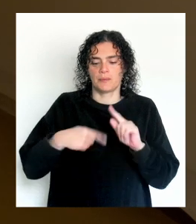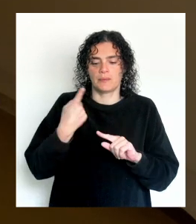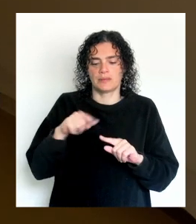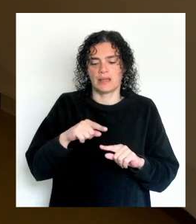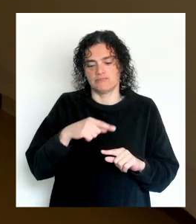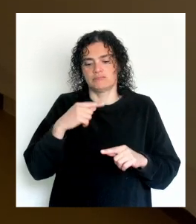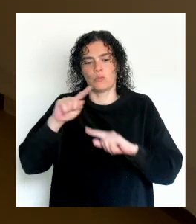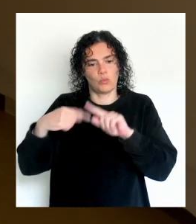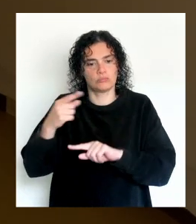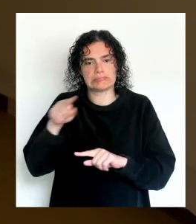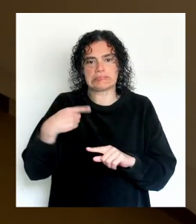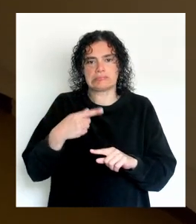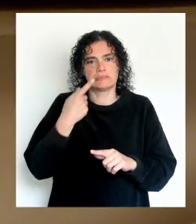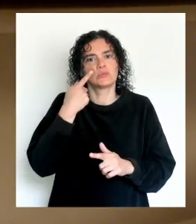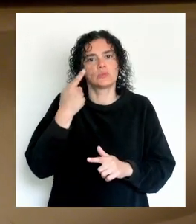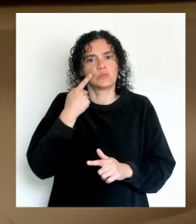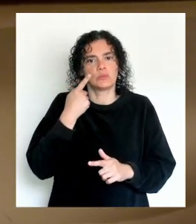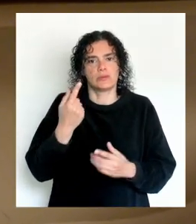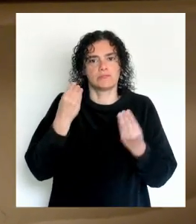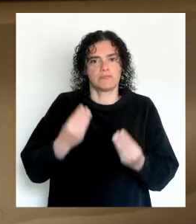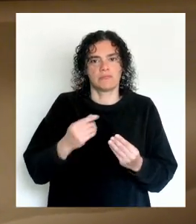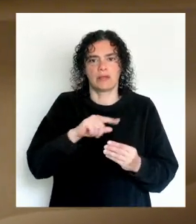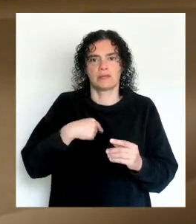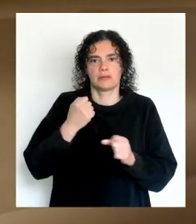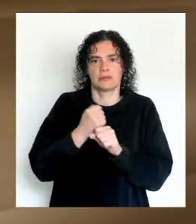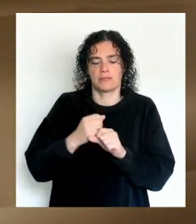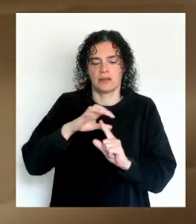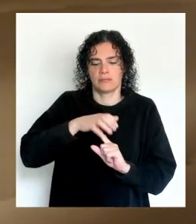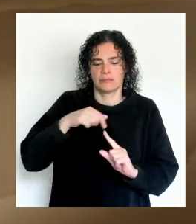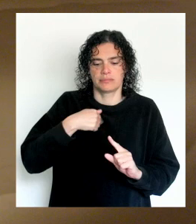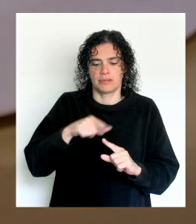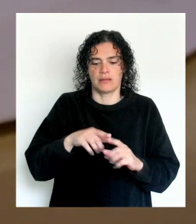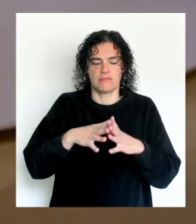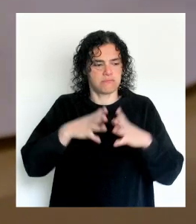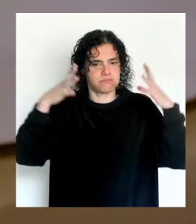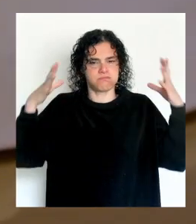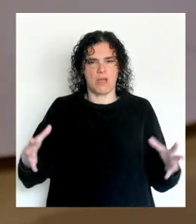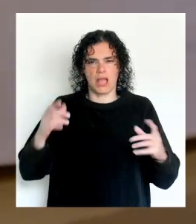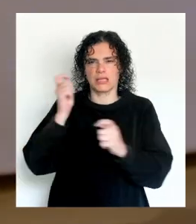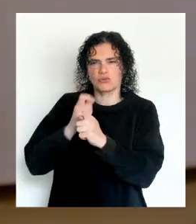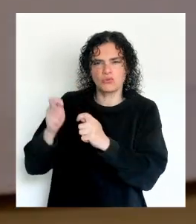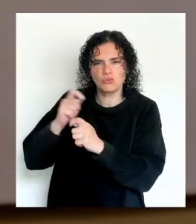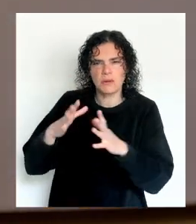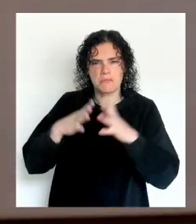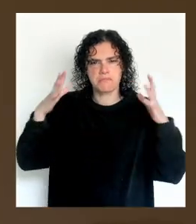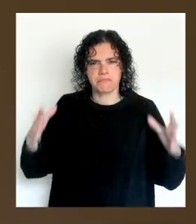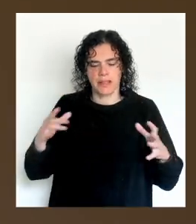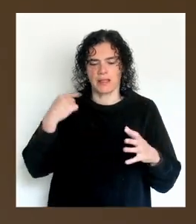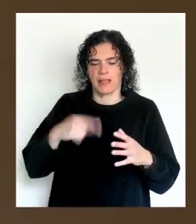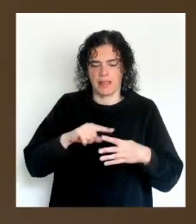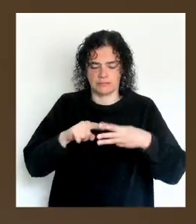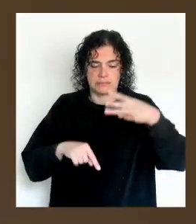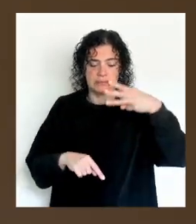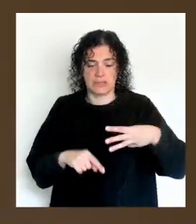have Karsten Holler. He's one of the best-known artists working with mushrooms. He's created a large sculptural work, which is